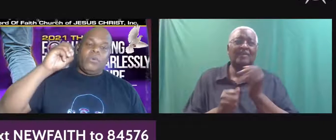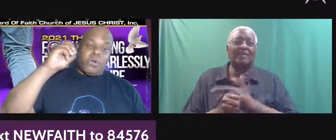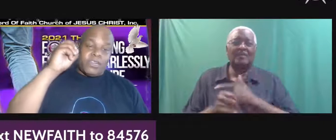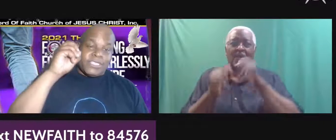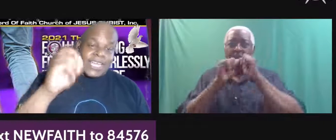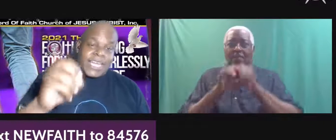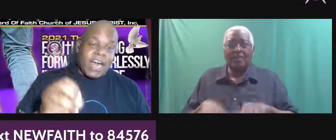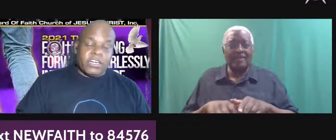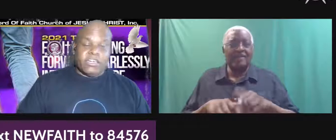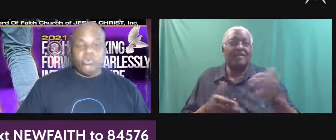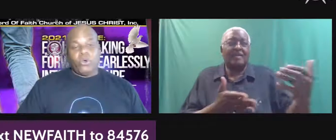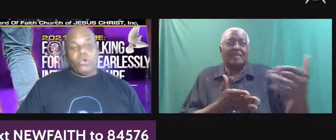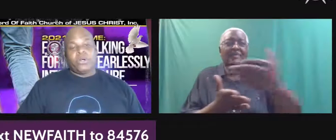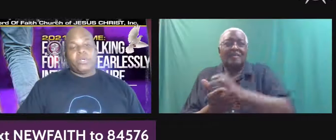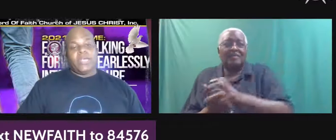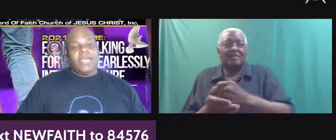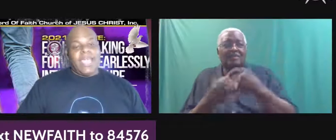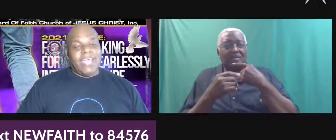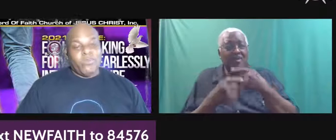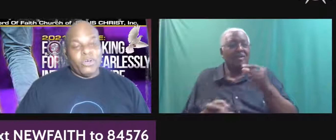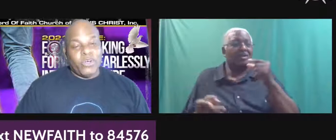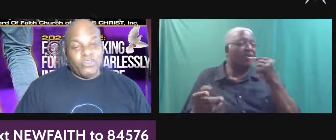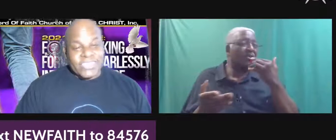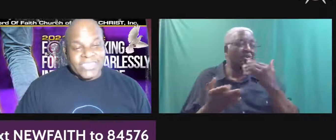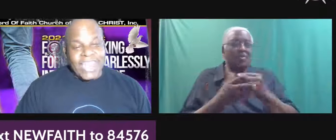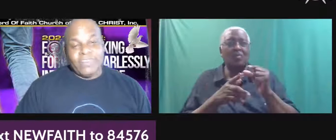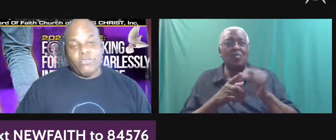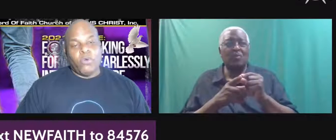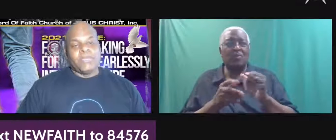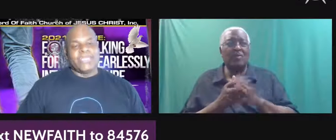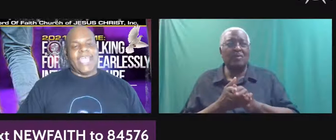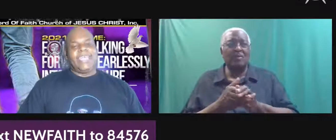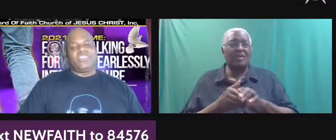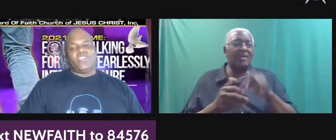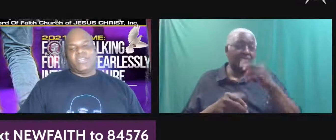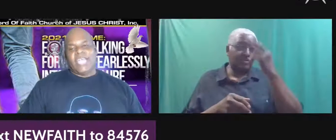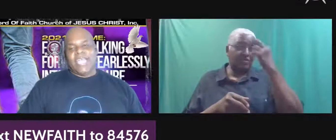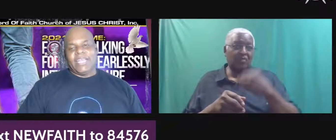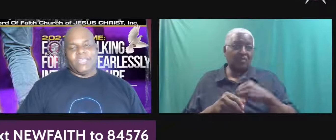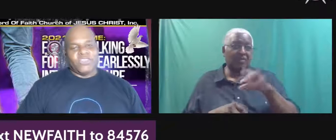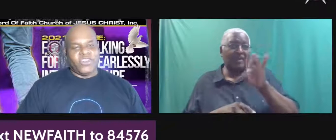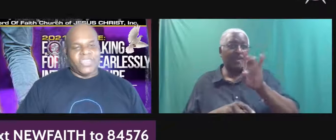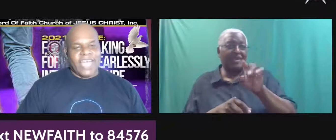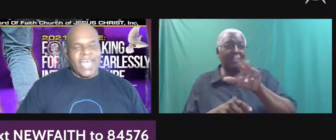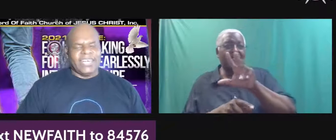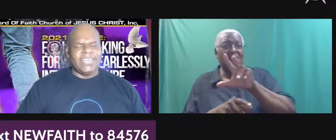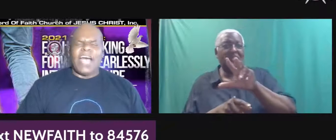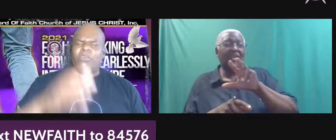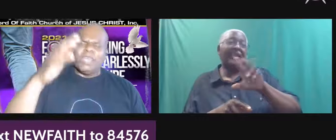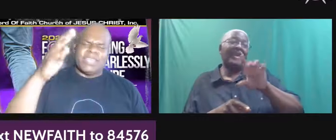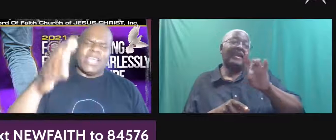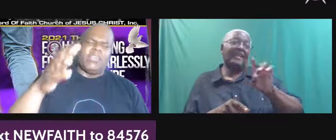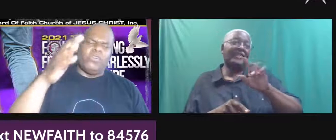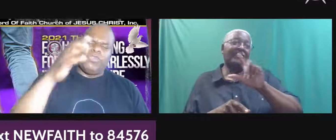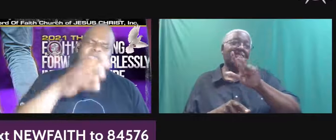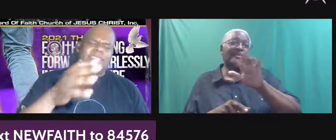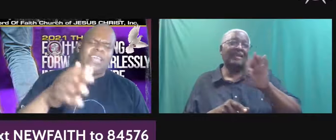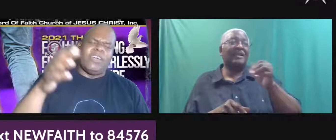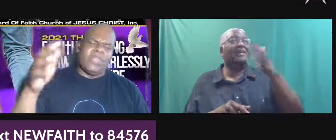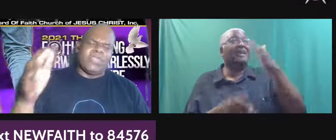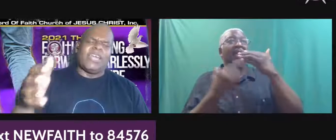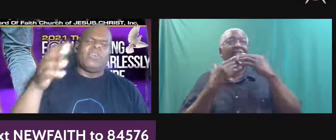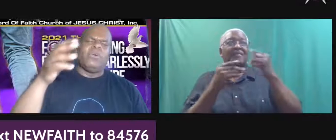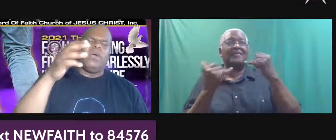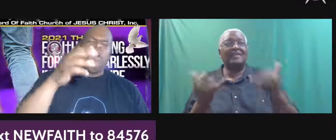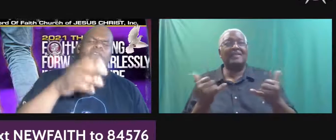offering. We're going to say our good word, and we're going to recite Romans 8, 38 and 39. God, we thank you for this